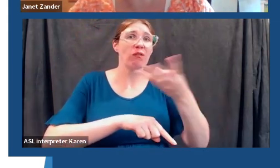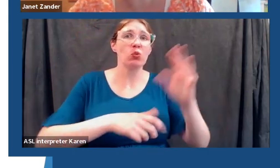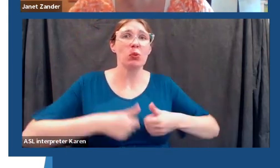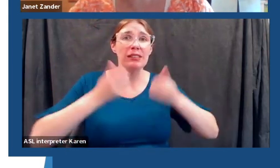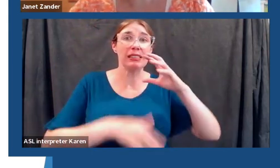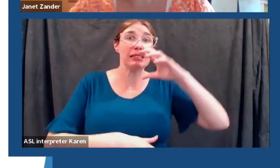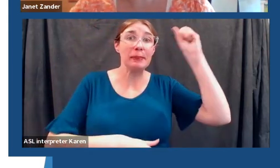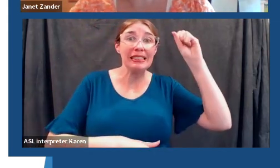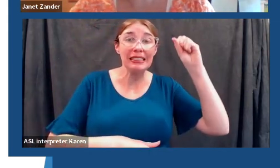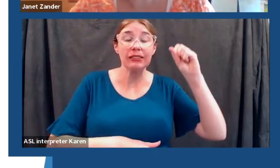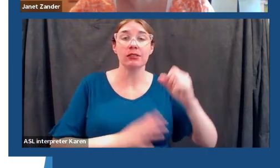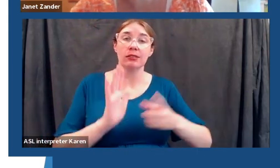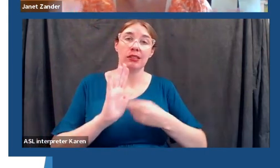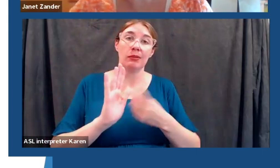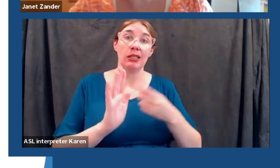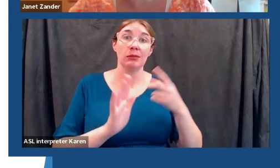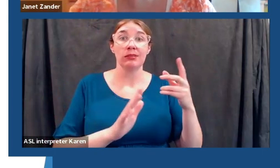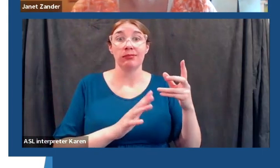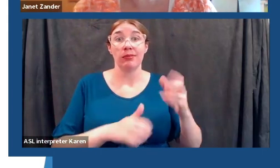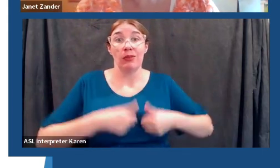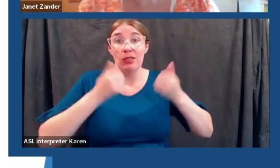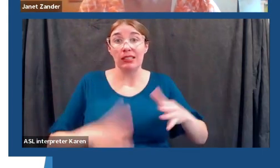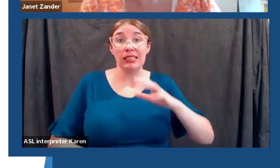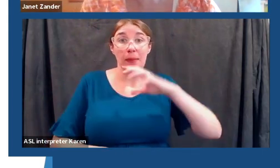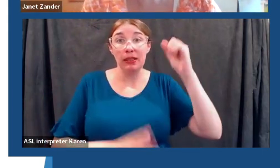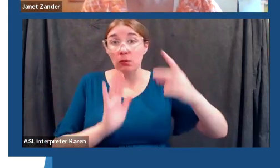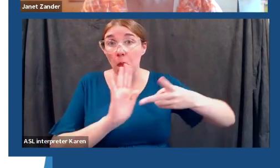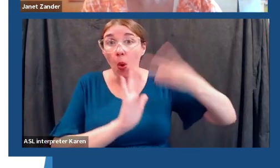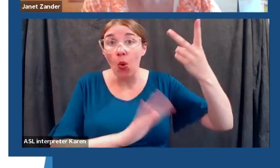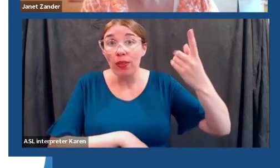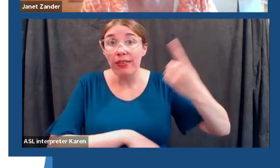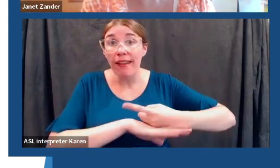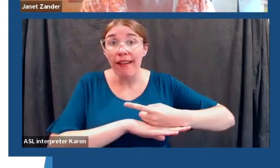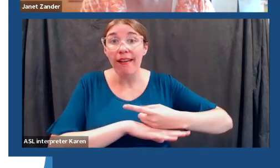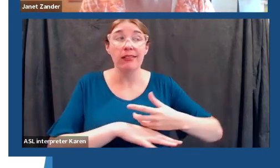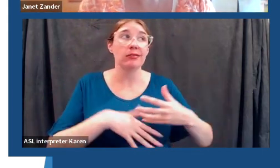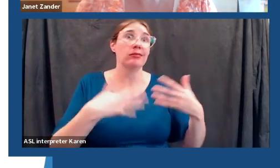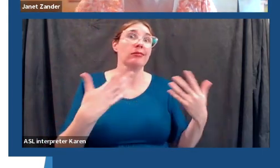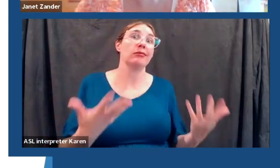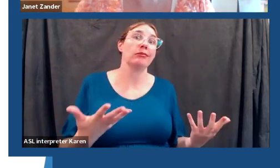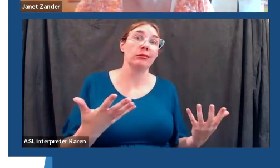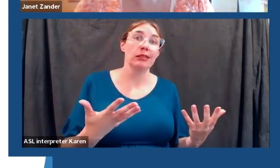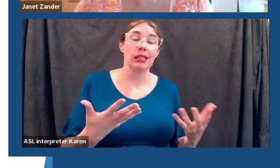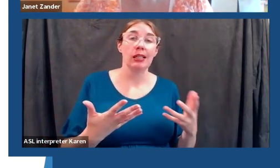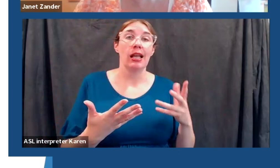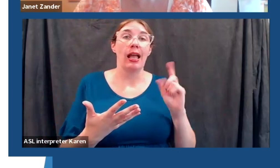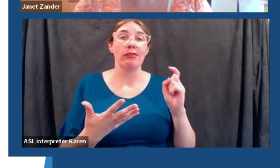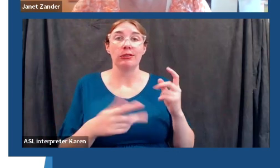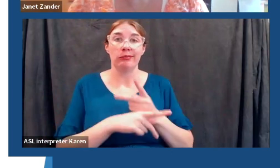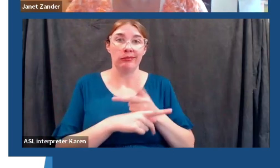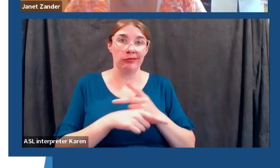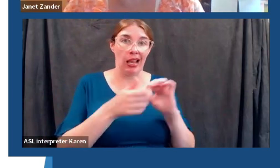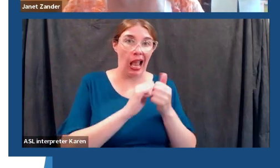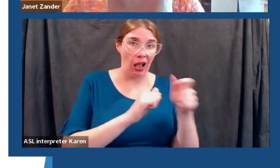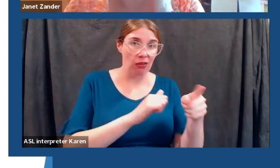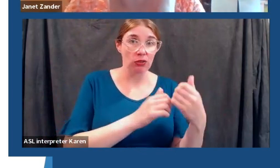people miss both special voting deputy options and have to look at some other way to cast their ballot in person